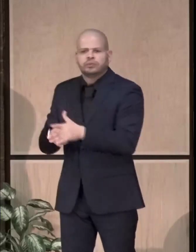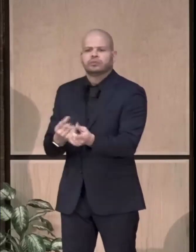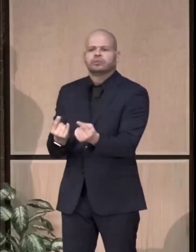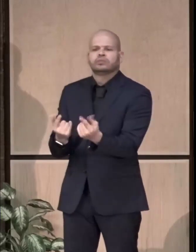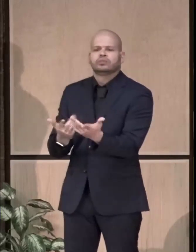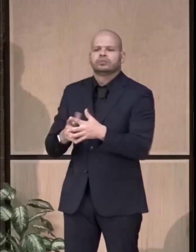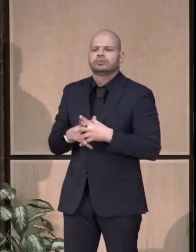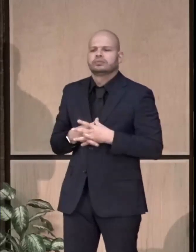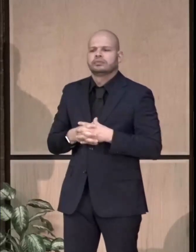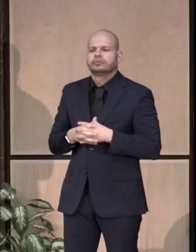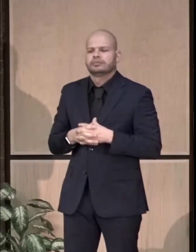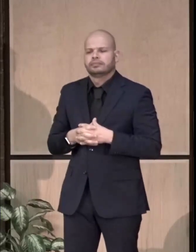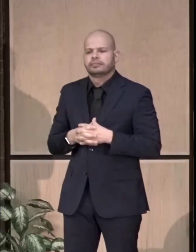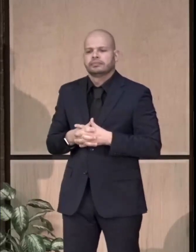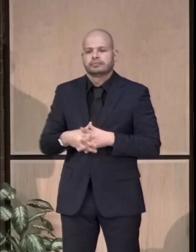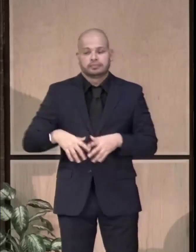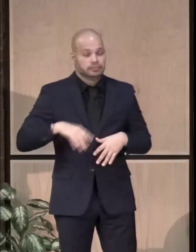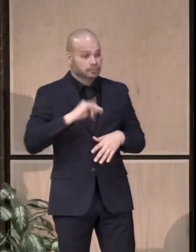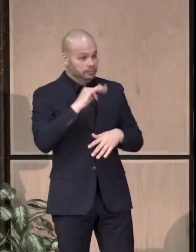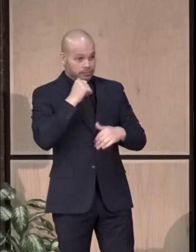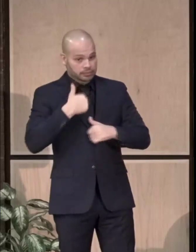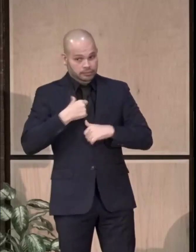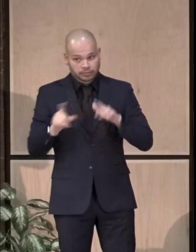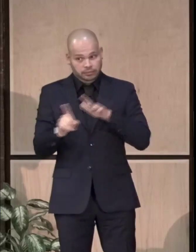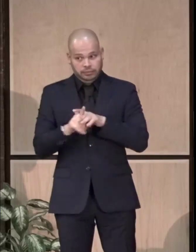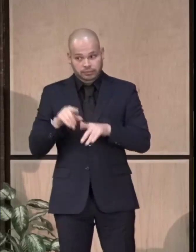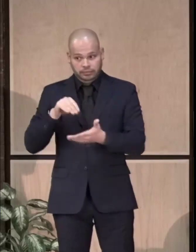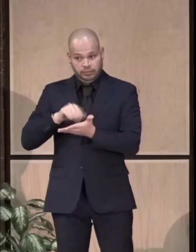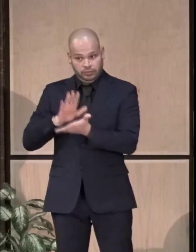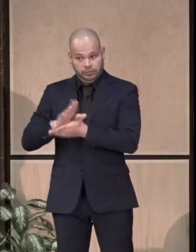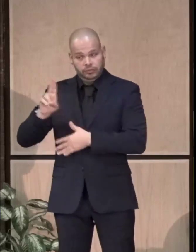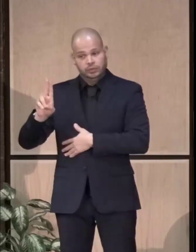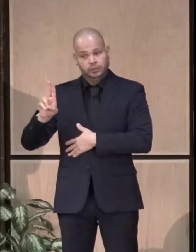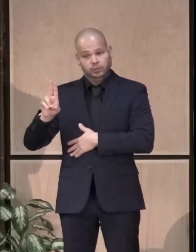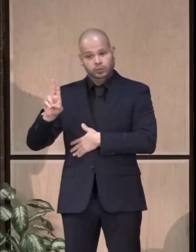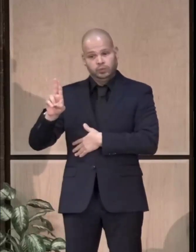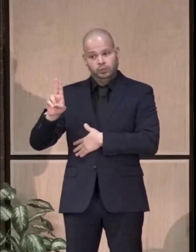down as what we call a U or an unsat, meaning that